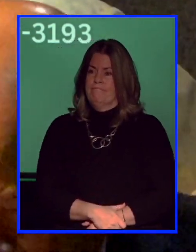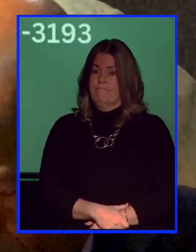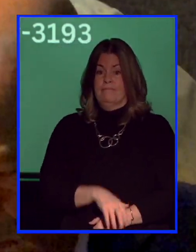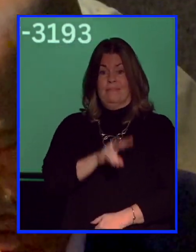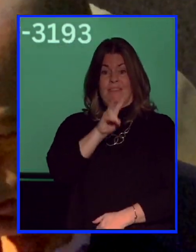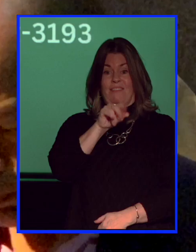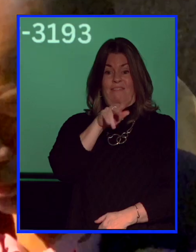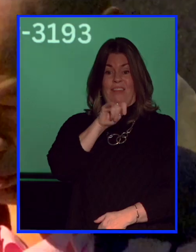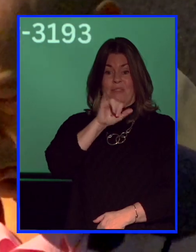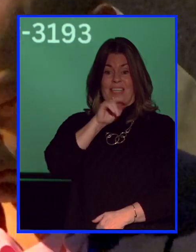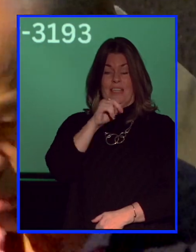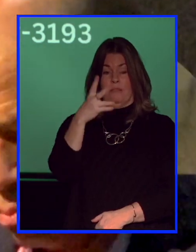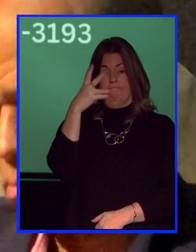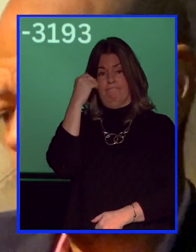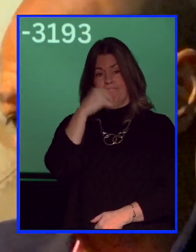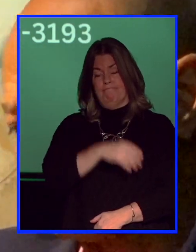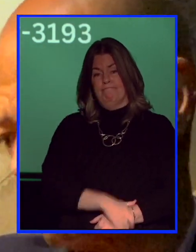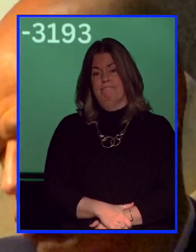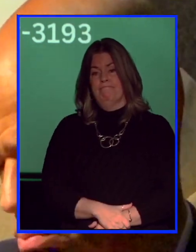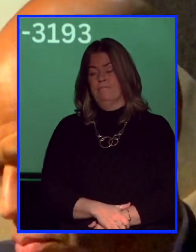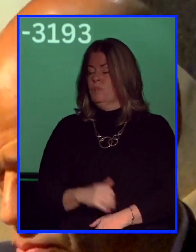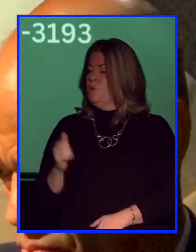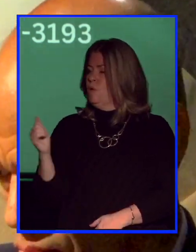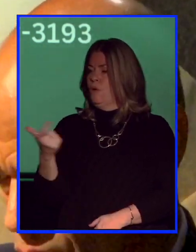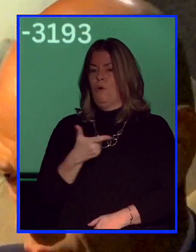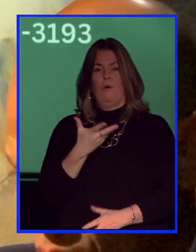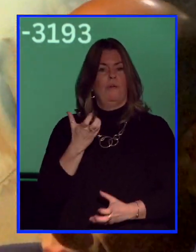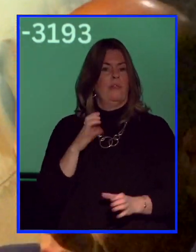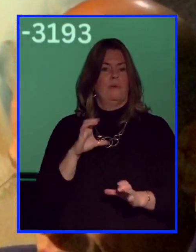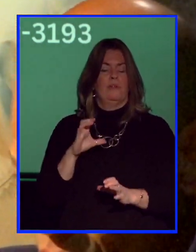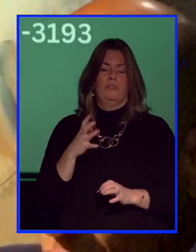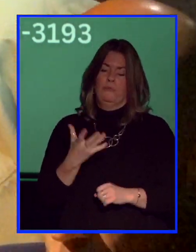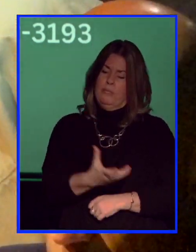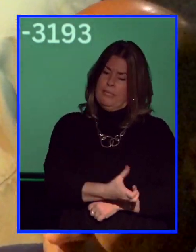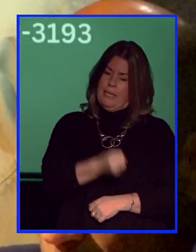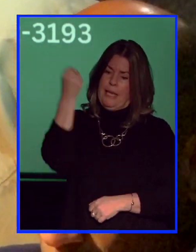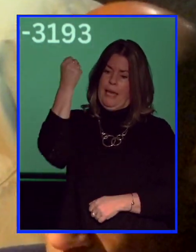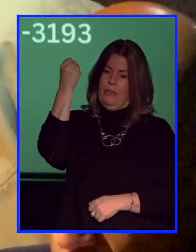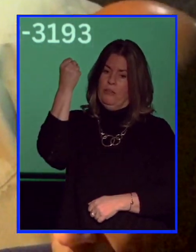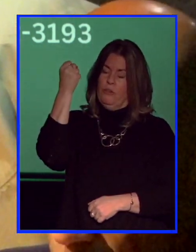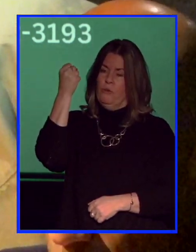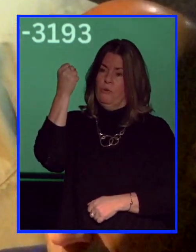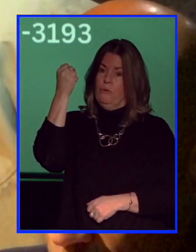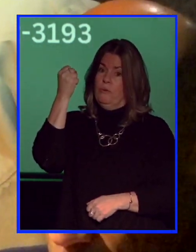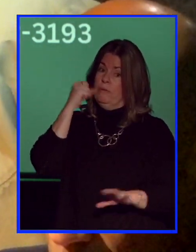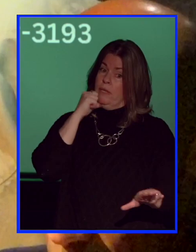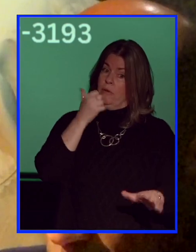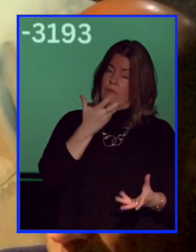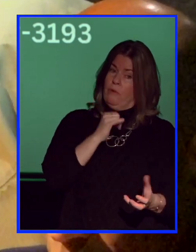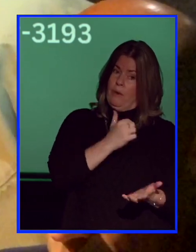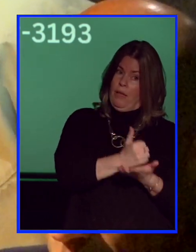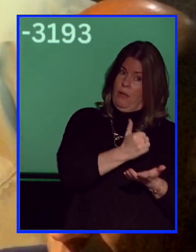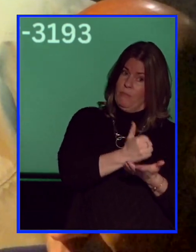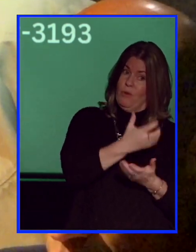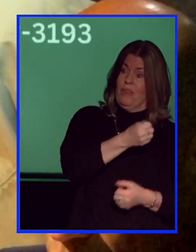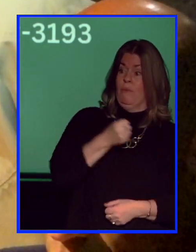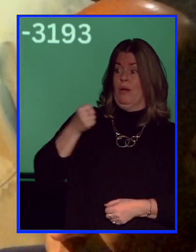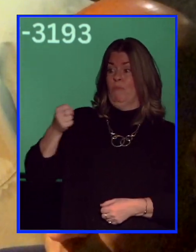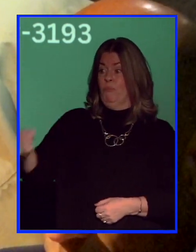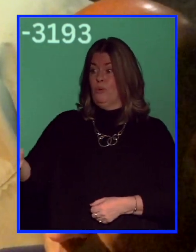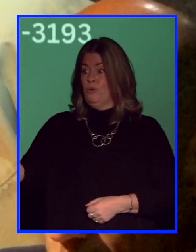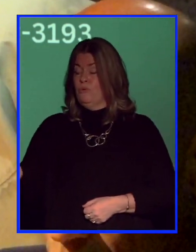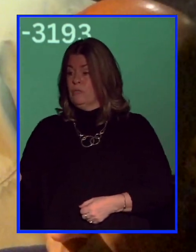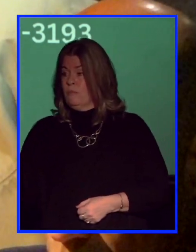Veterans Inc., no. All they want to do is yank you out of where you are. They don't want to help you. They want to put you in some